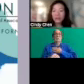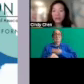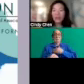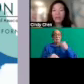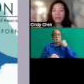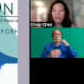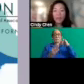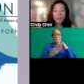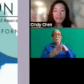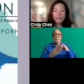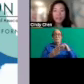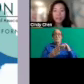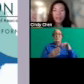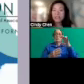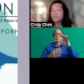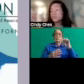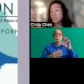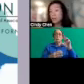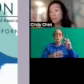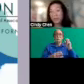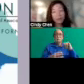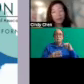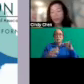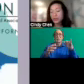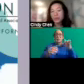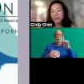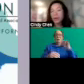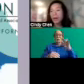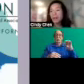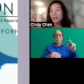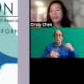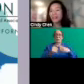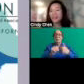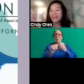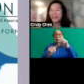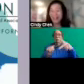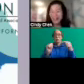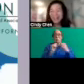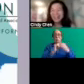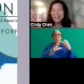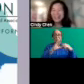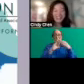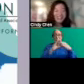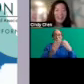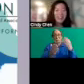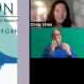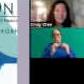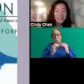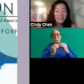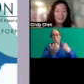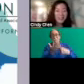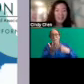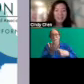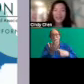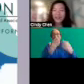for the survey, and then follow us on Facebook and send us emails. Maybe you could shoot it to Hua and then you can answer more. Great. Thank you so